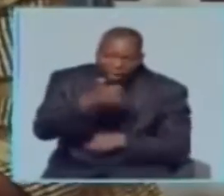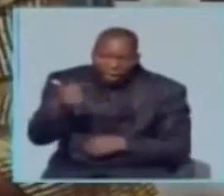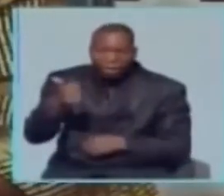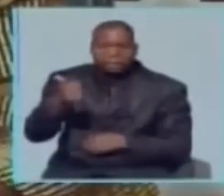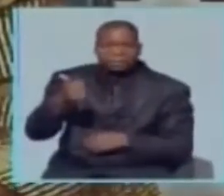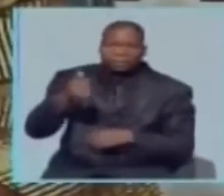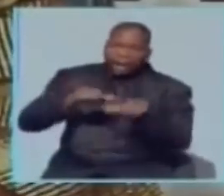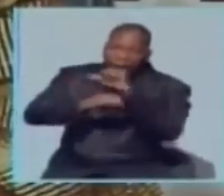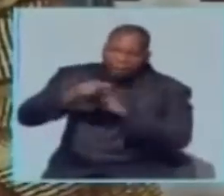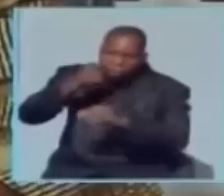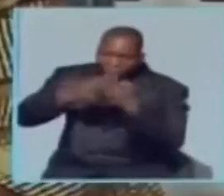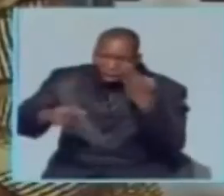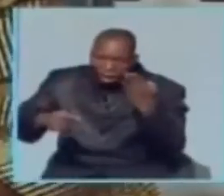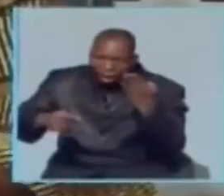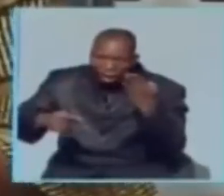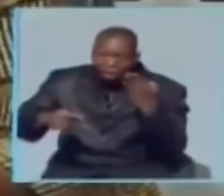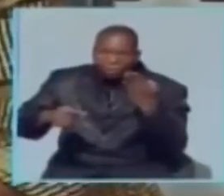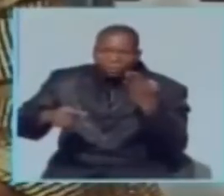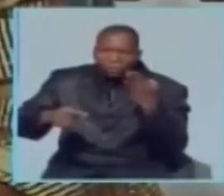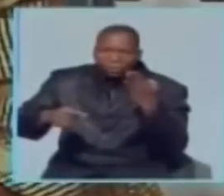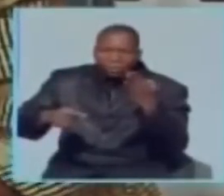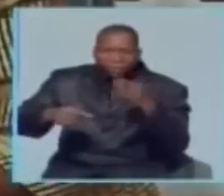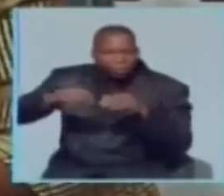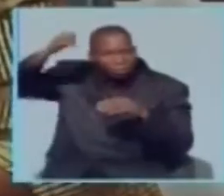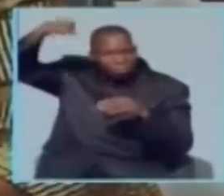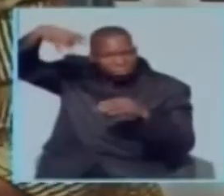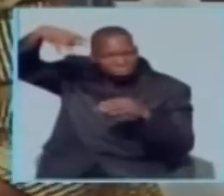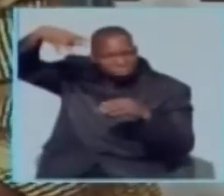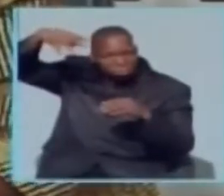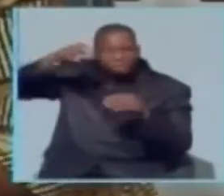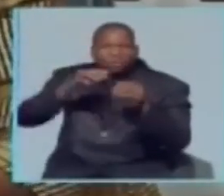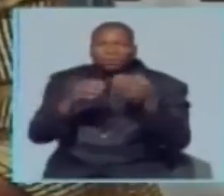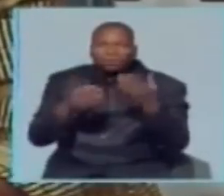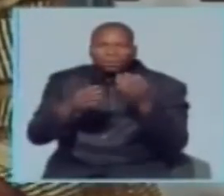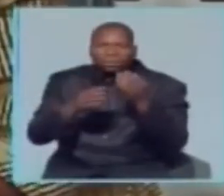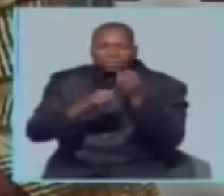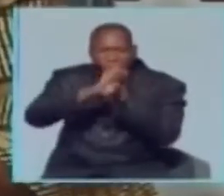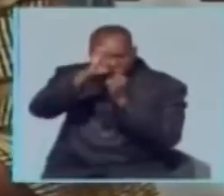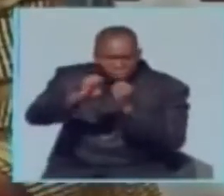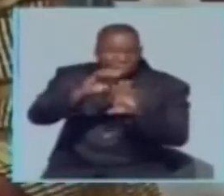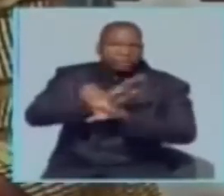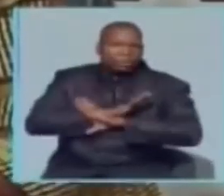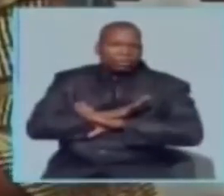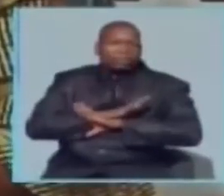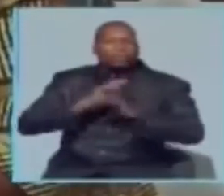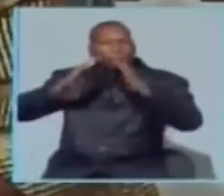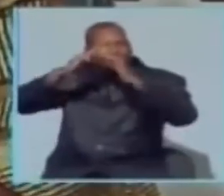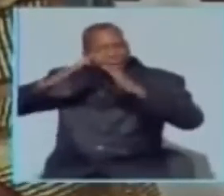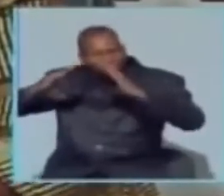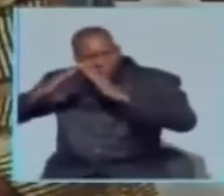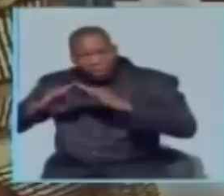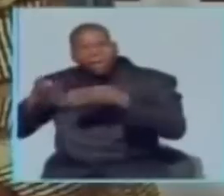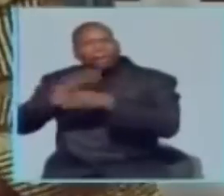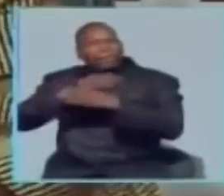about exporting to Zambia solar kits that are affordable for households, for businesses, to be